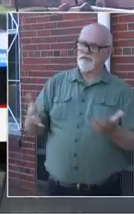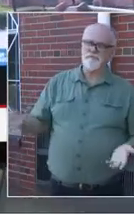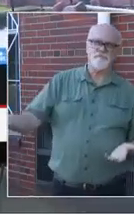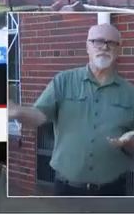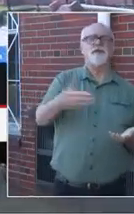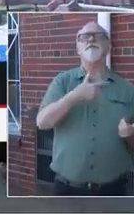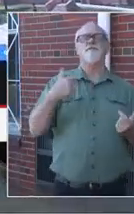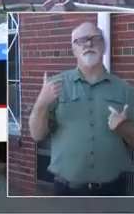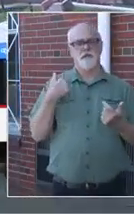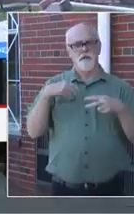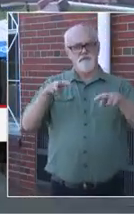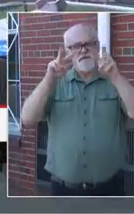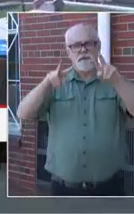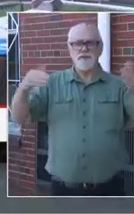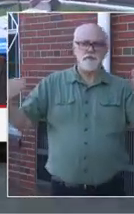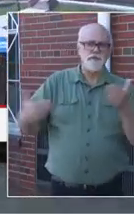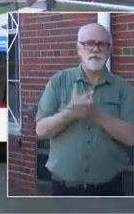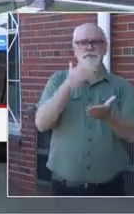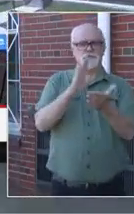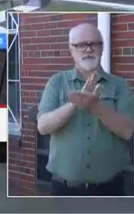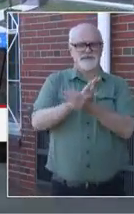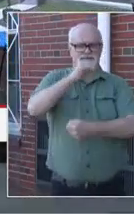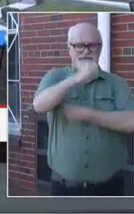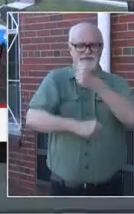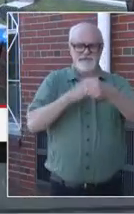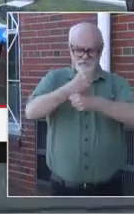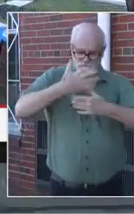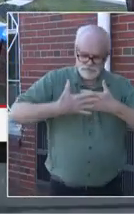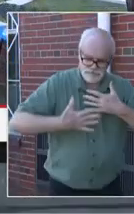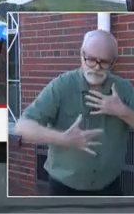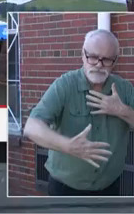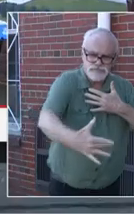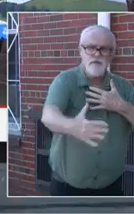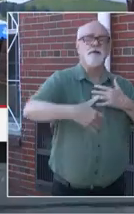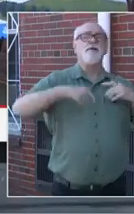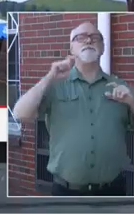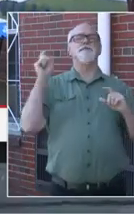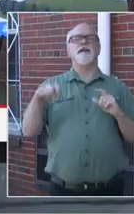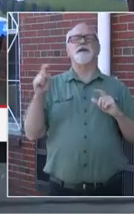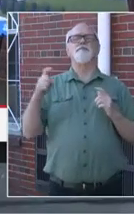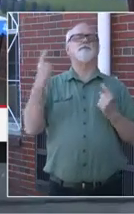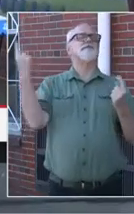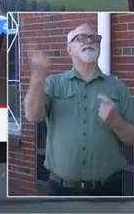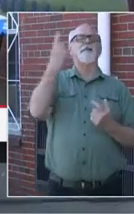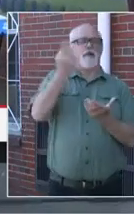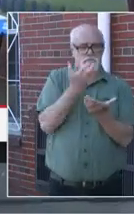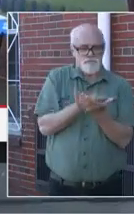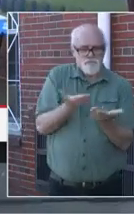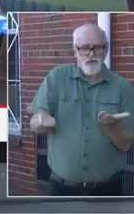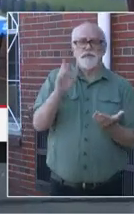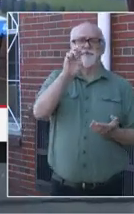out Washington, D.C.'s Back to School Guide, a terrific resource for parents, that's available at